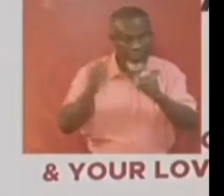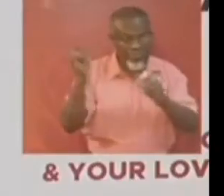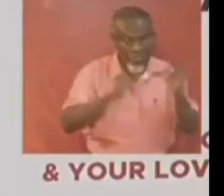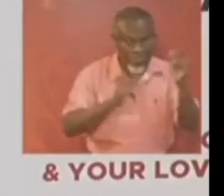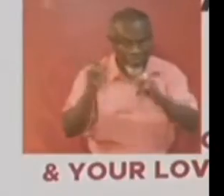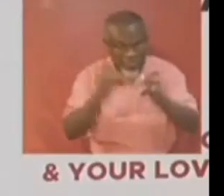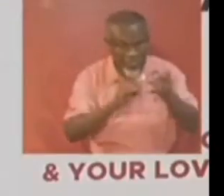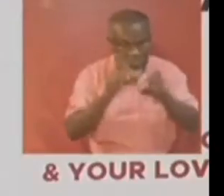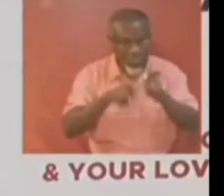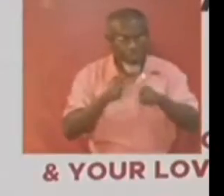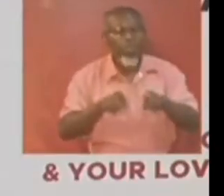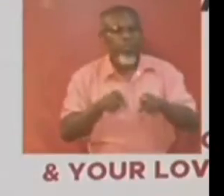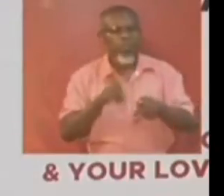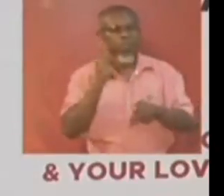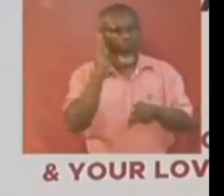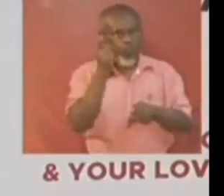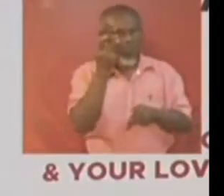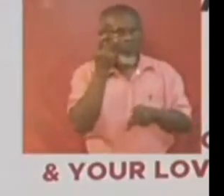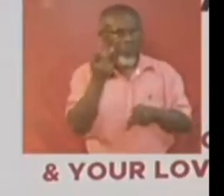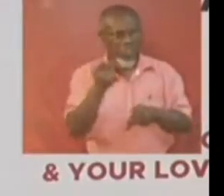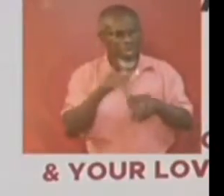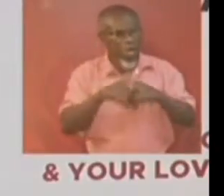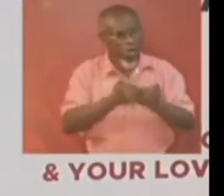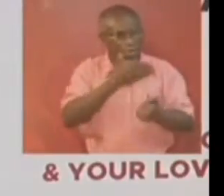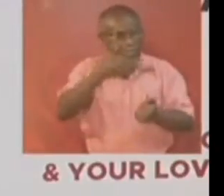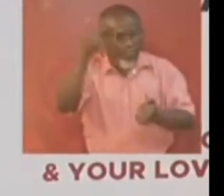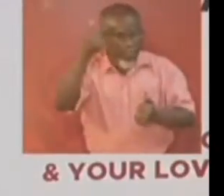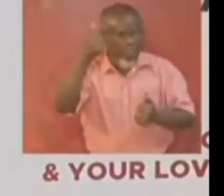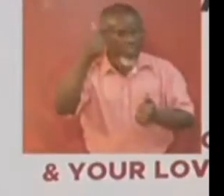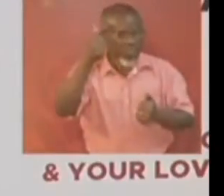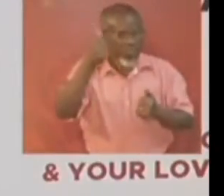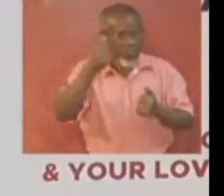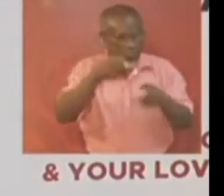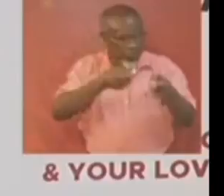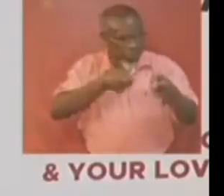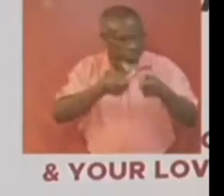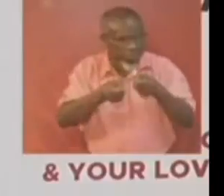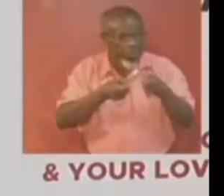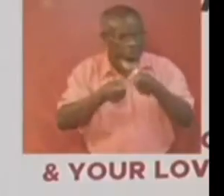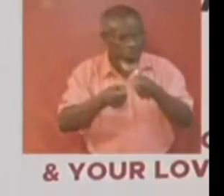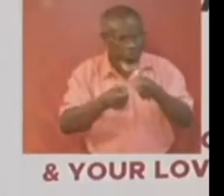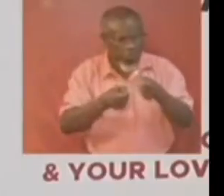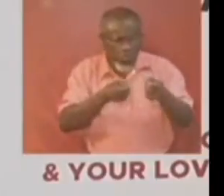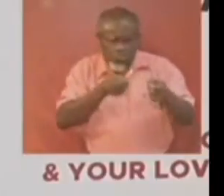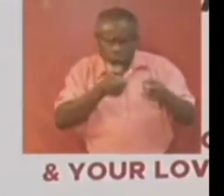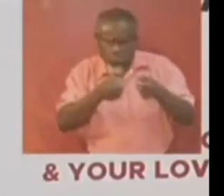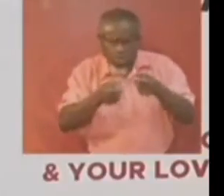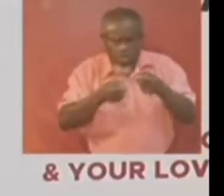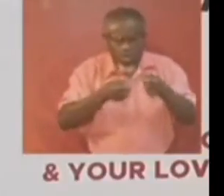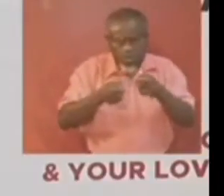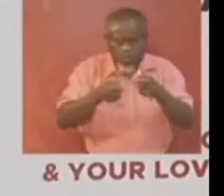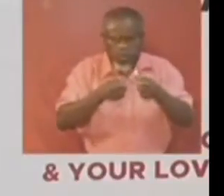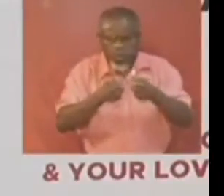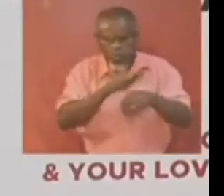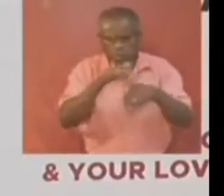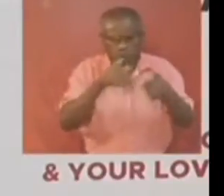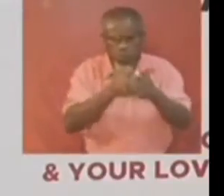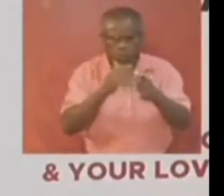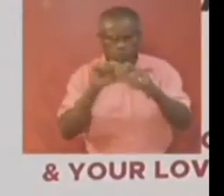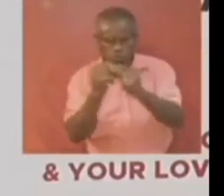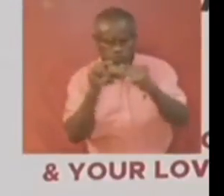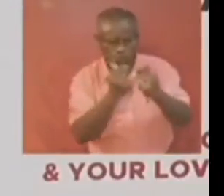is used, because we have to have strategies in place for containment of persons who are COVID-19